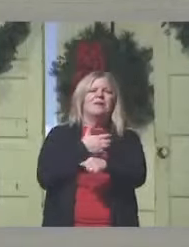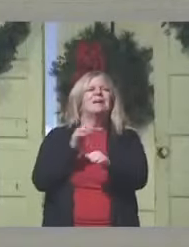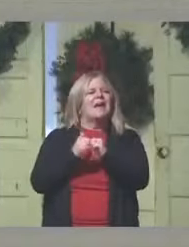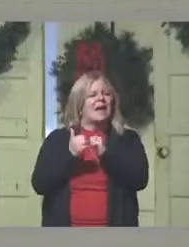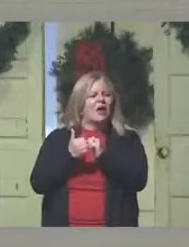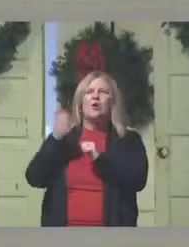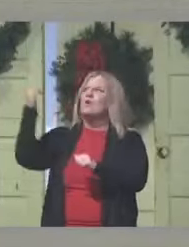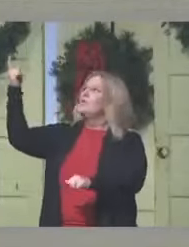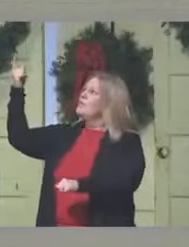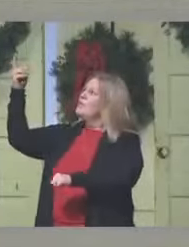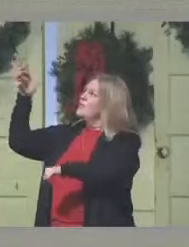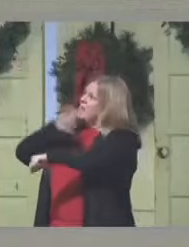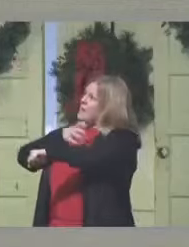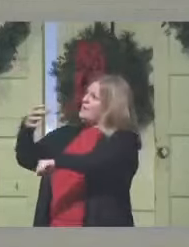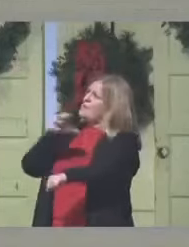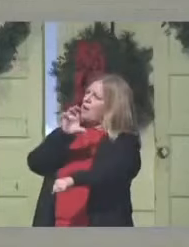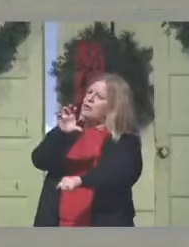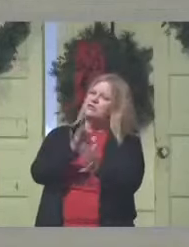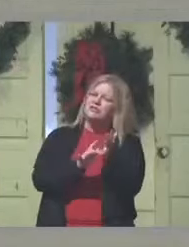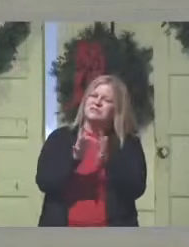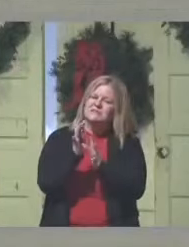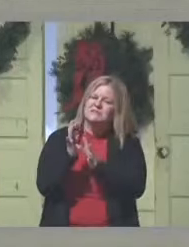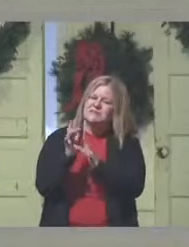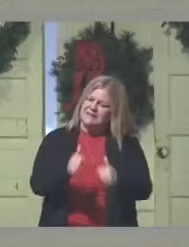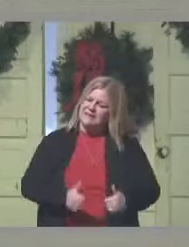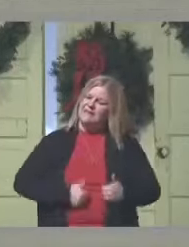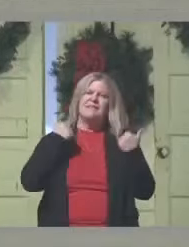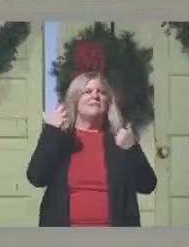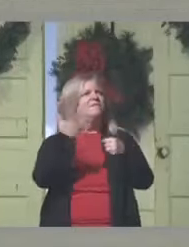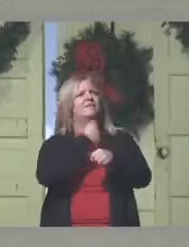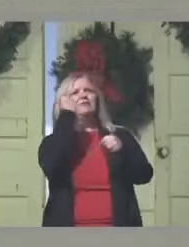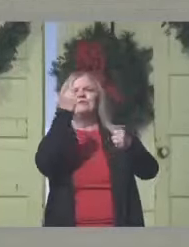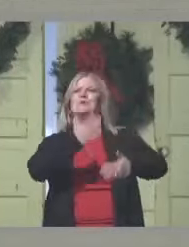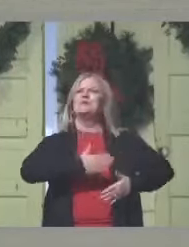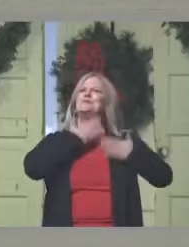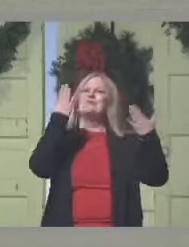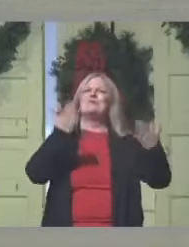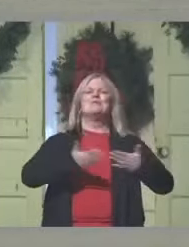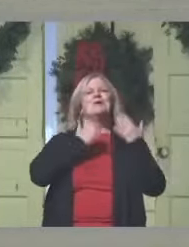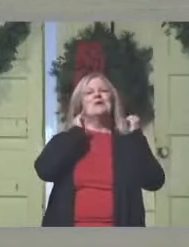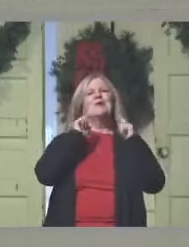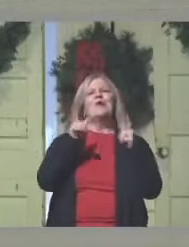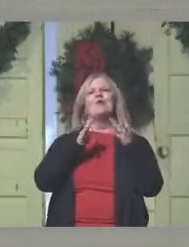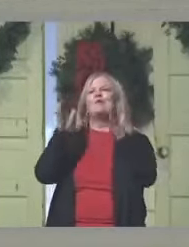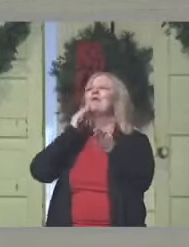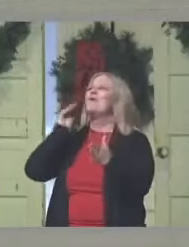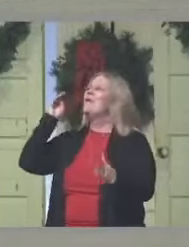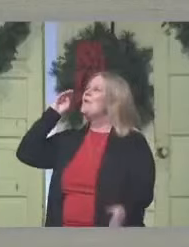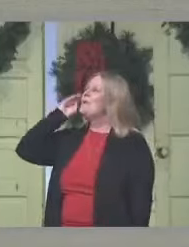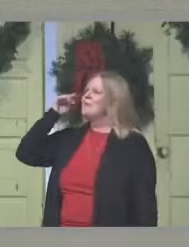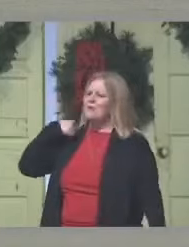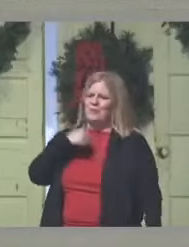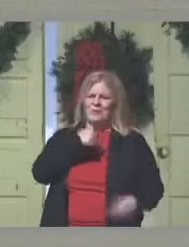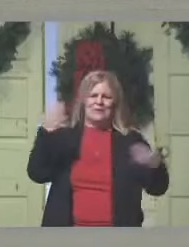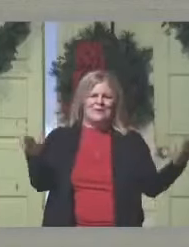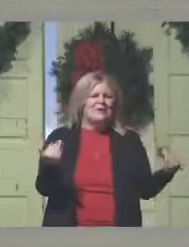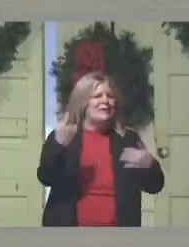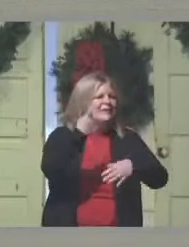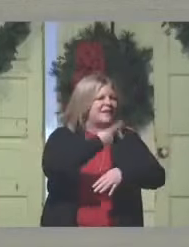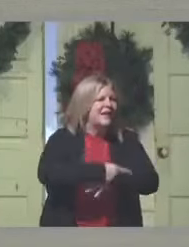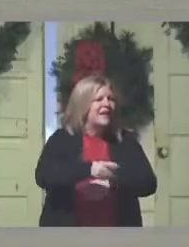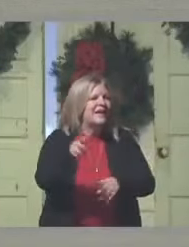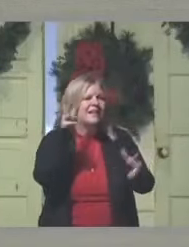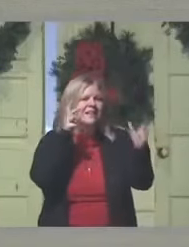his Father to live a life of victory and joy all the way home. And we're here today listening to